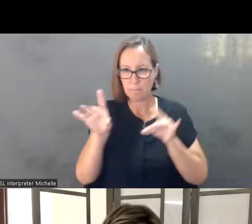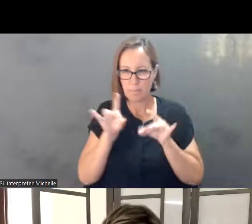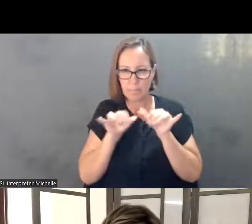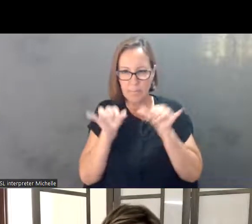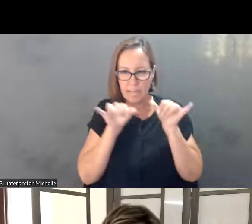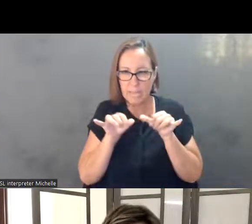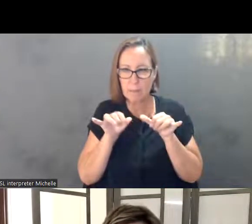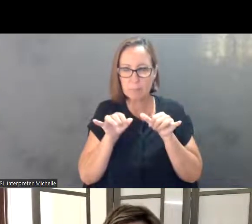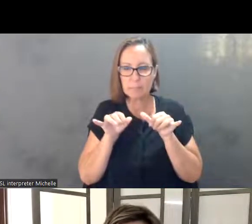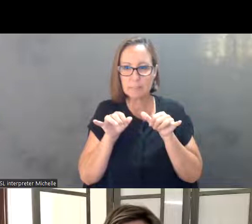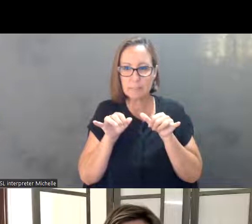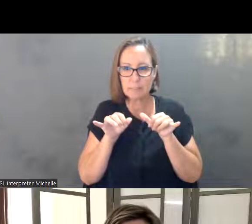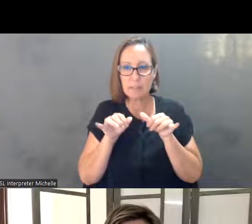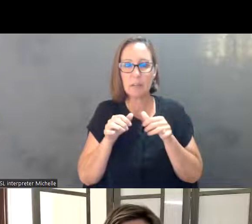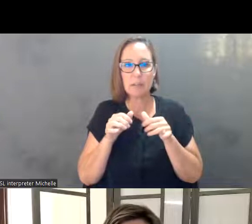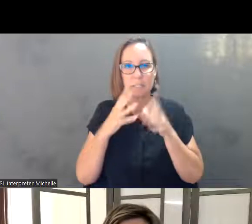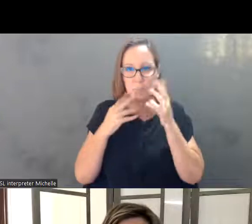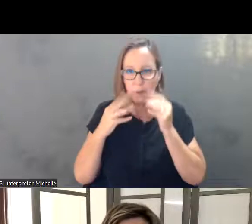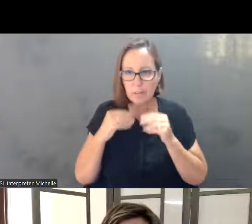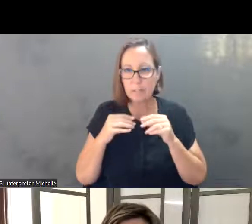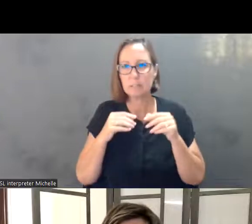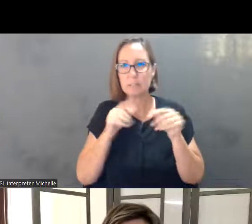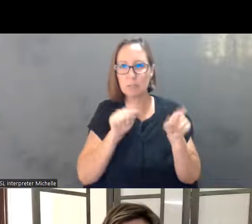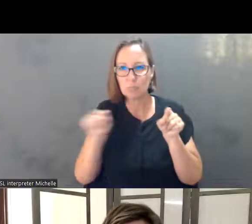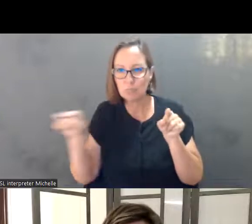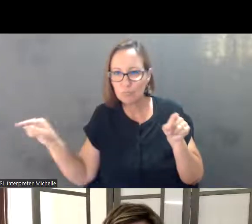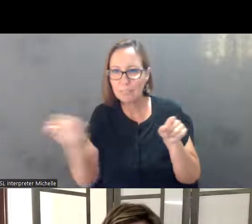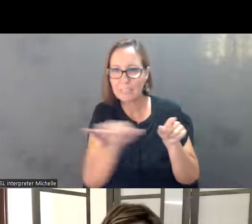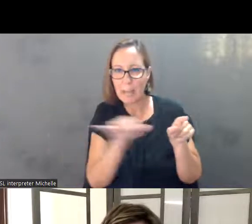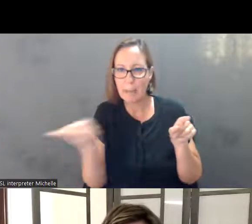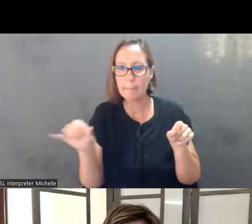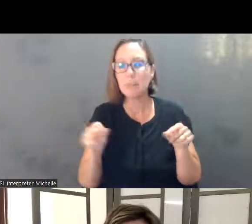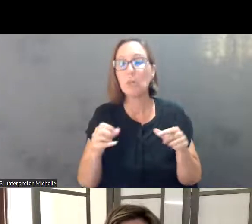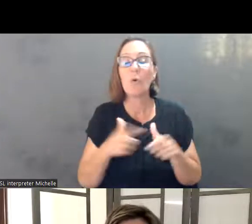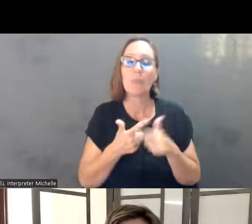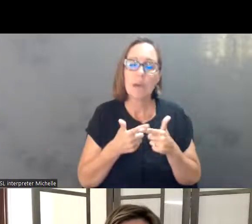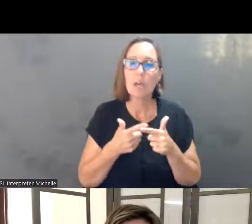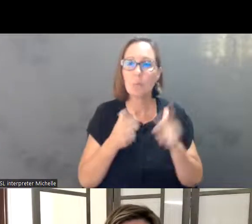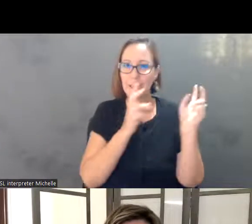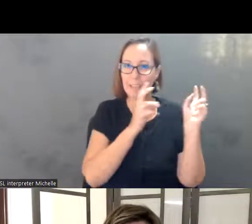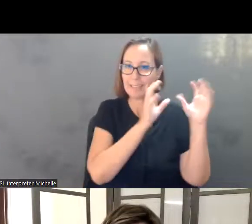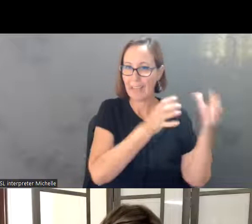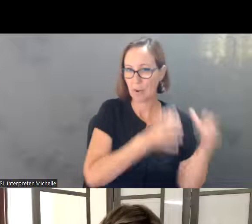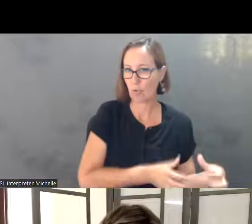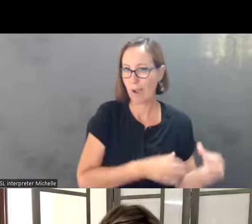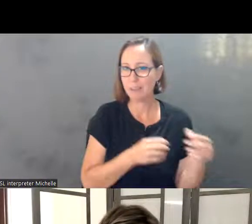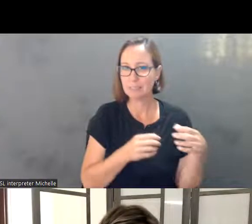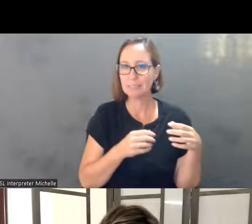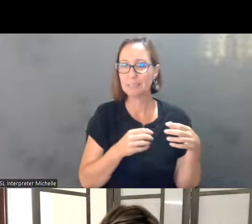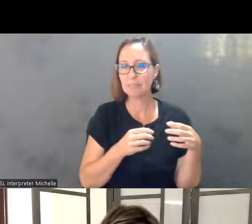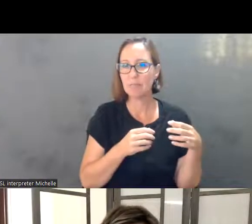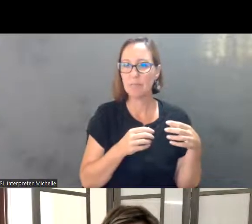was similarities. And then we kind of categorized, here are some